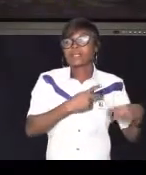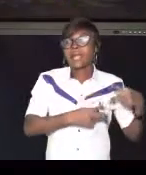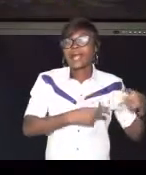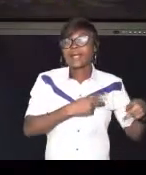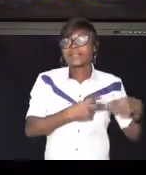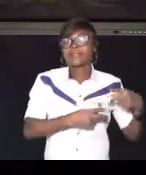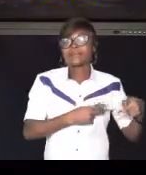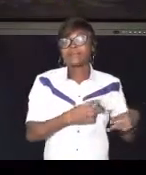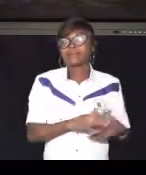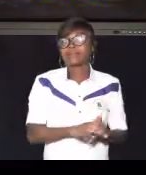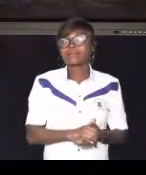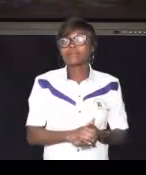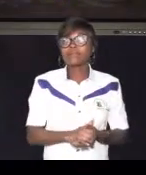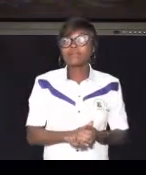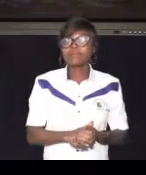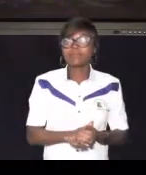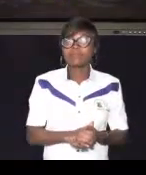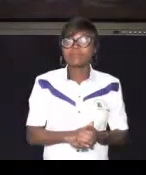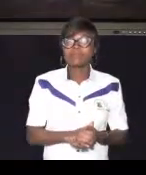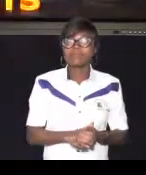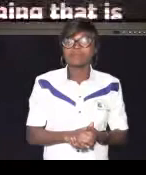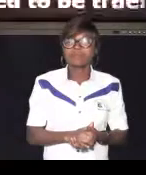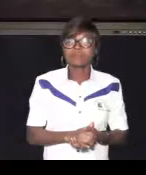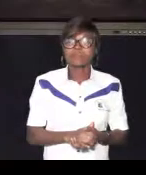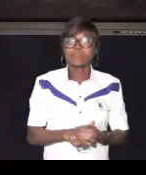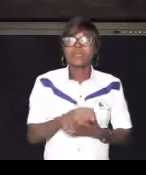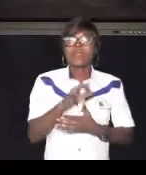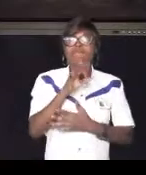kind. Kind.